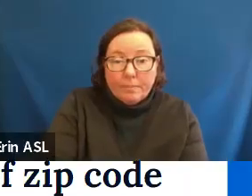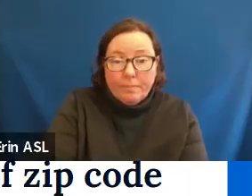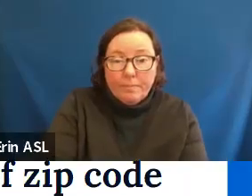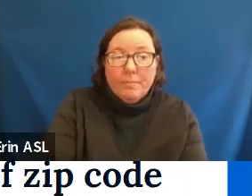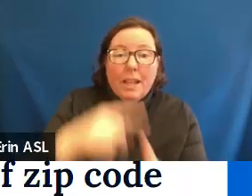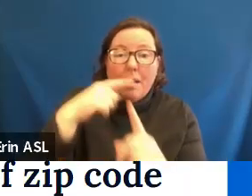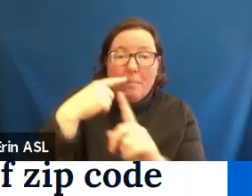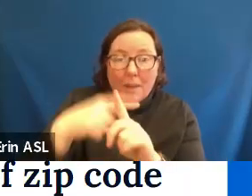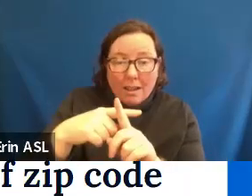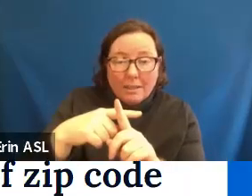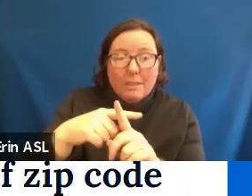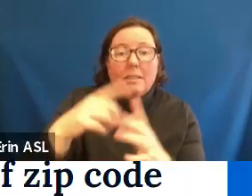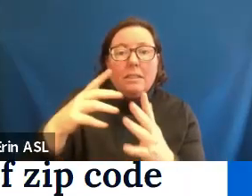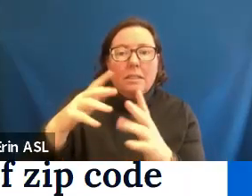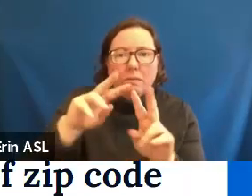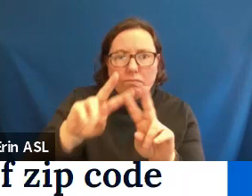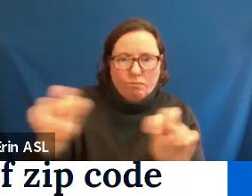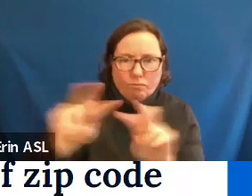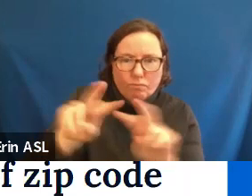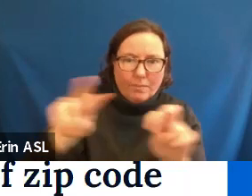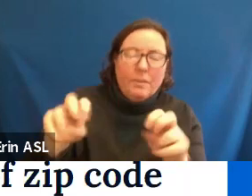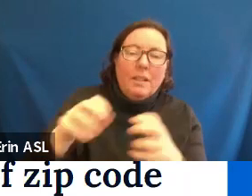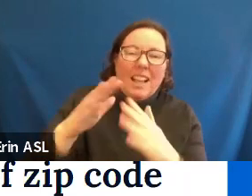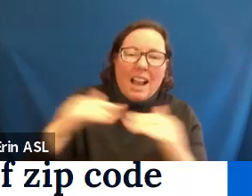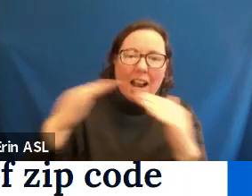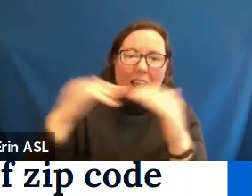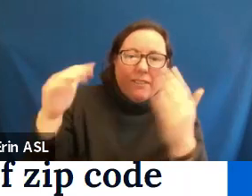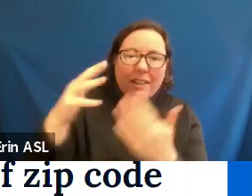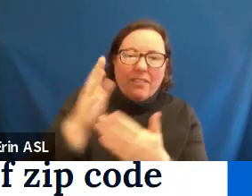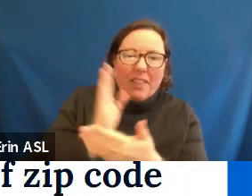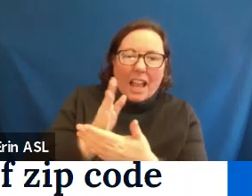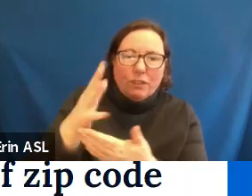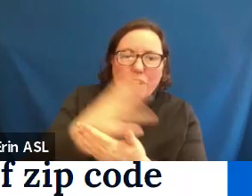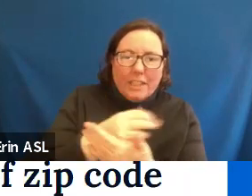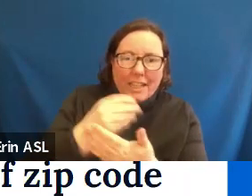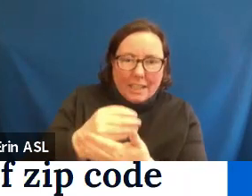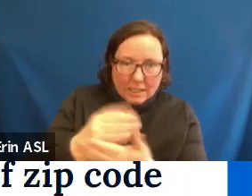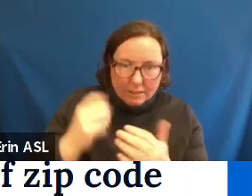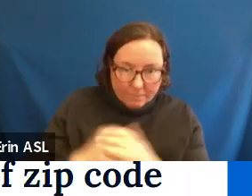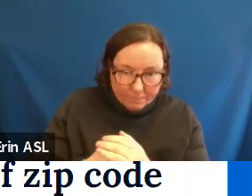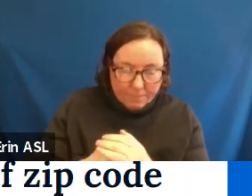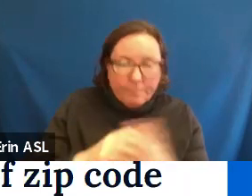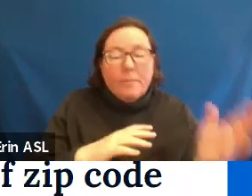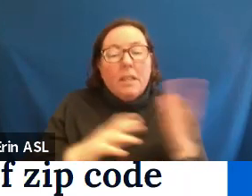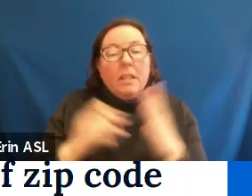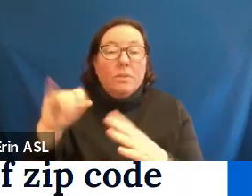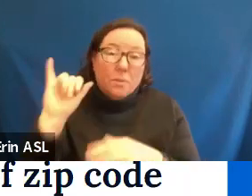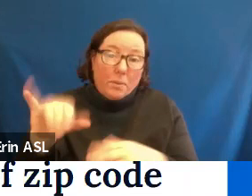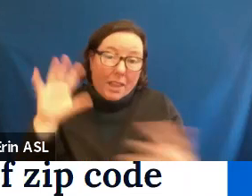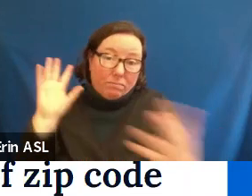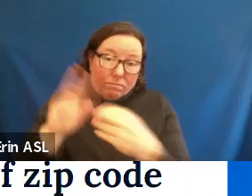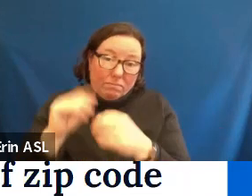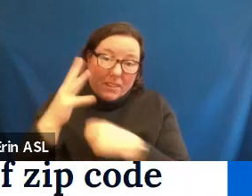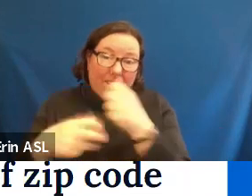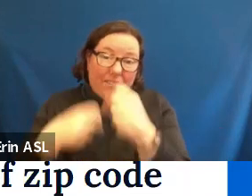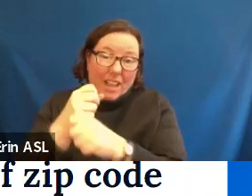average available at the time of developing this policy. And so our partners at